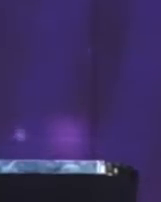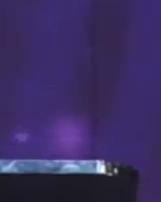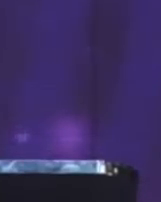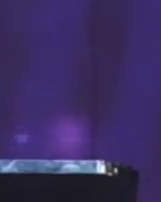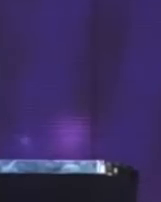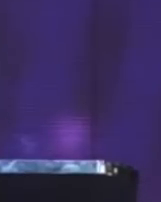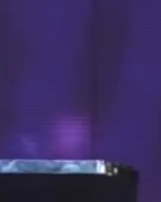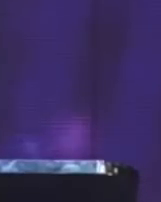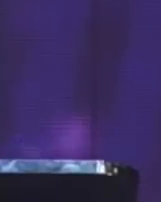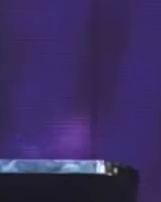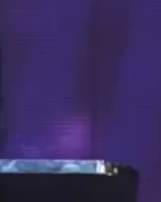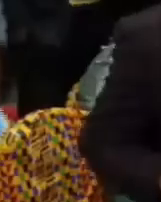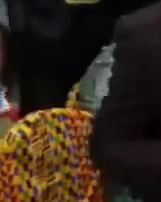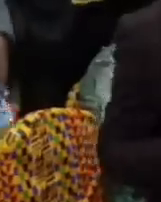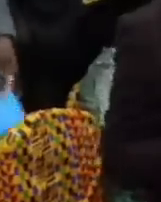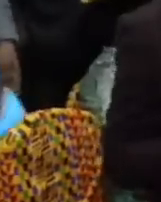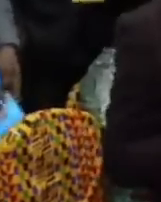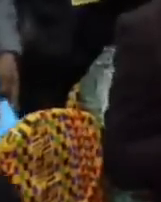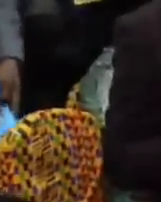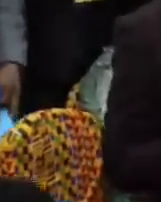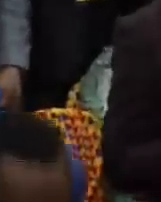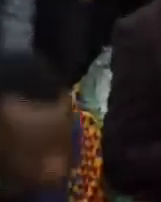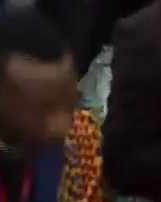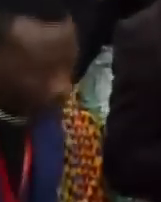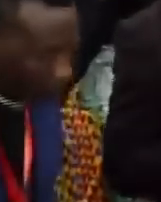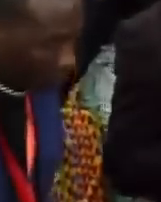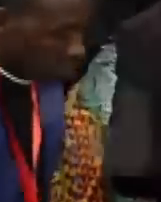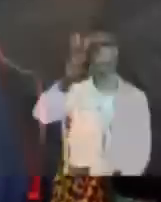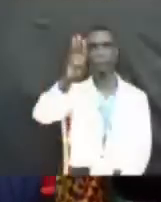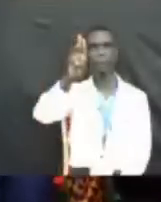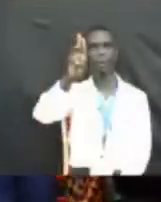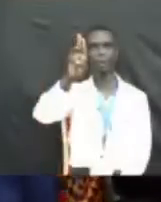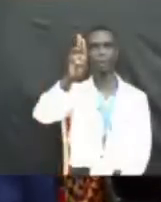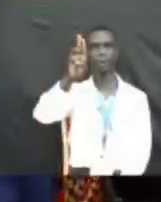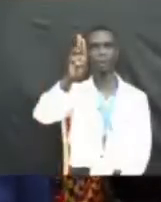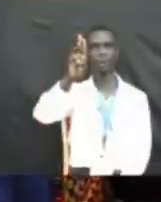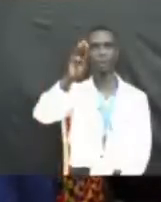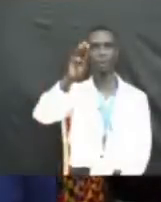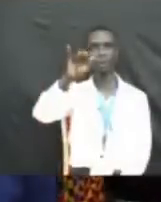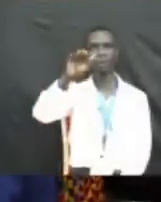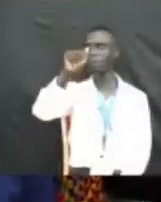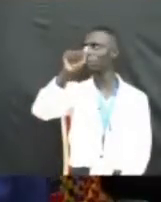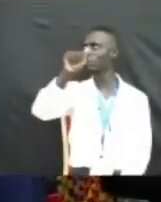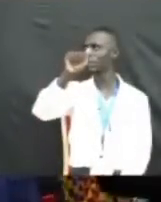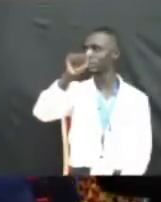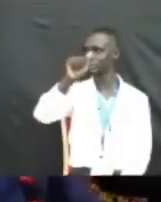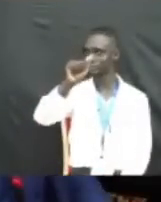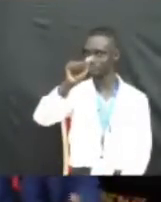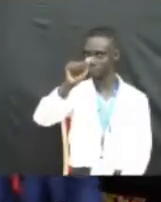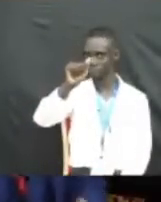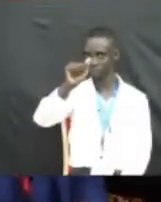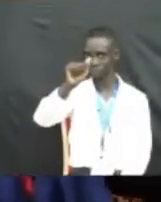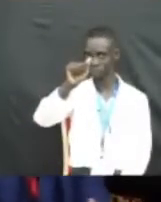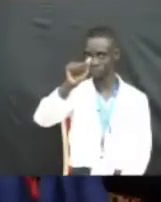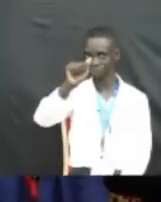Bowi. And shall we put our hands together to receive the vice president of the Republic of Ghana?